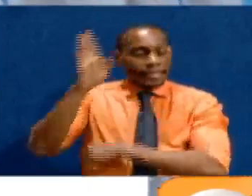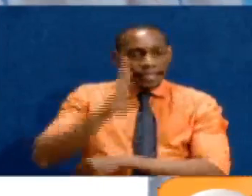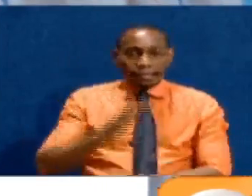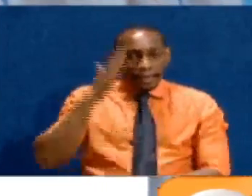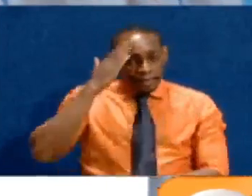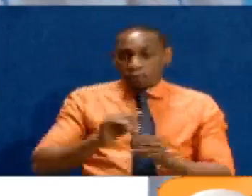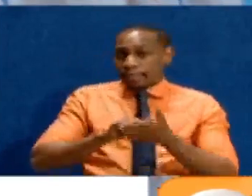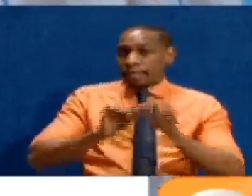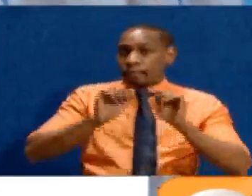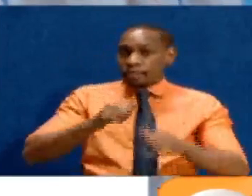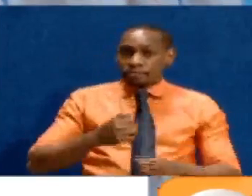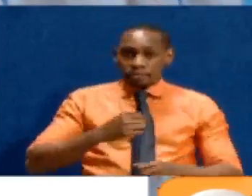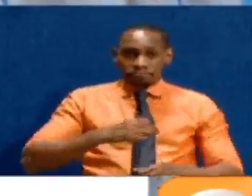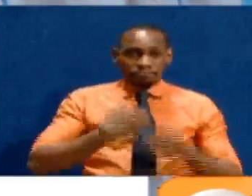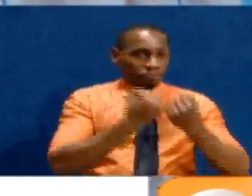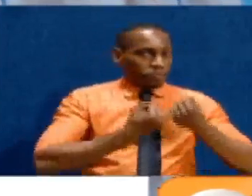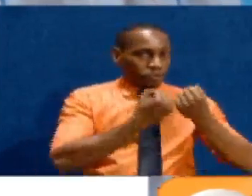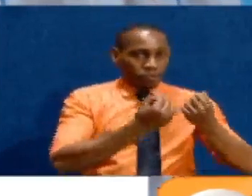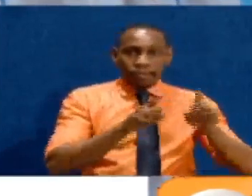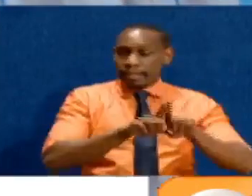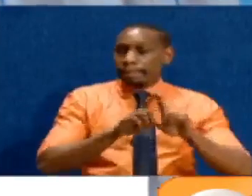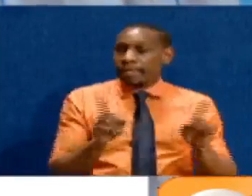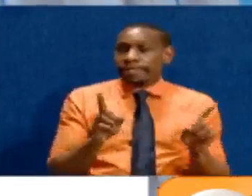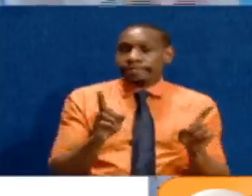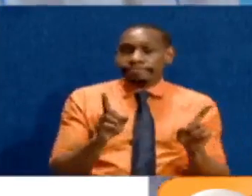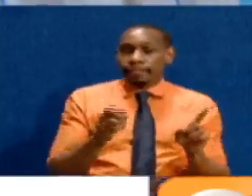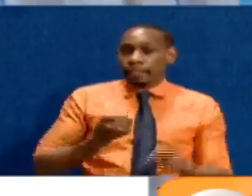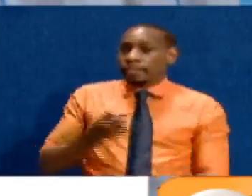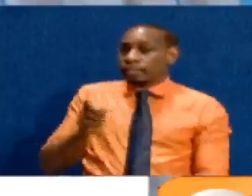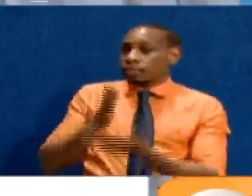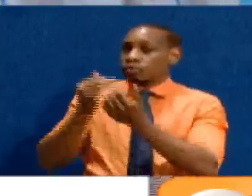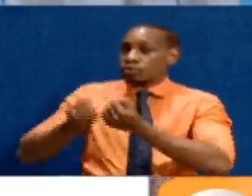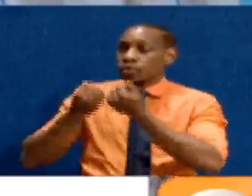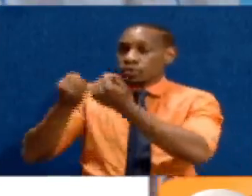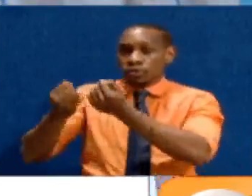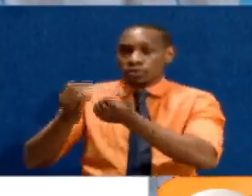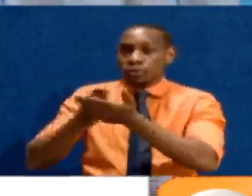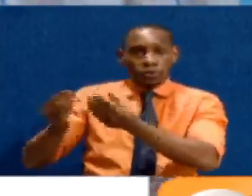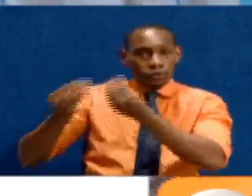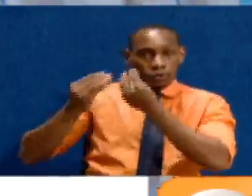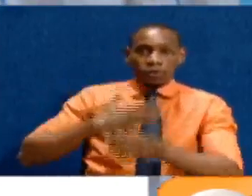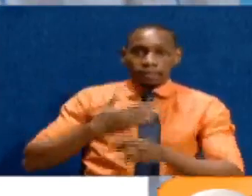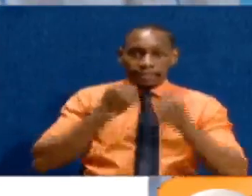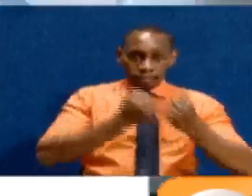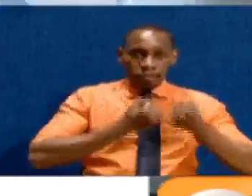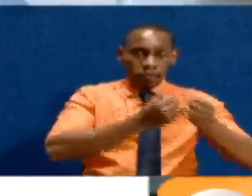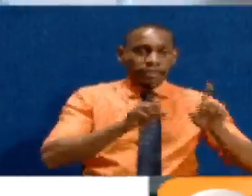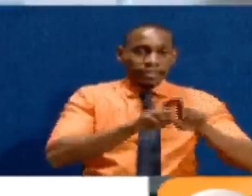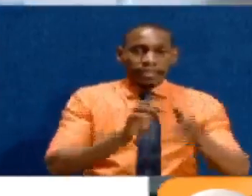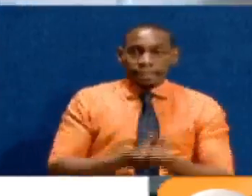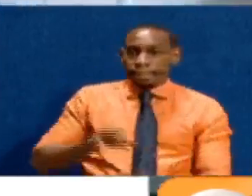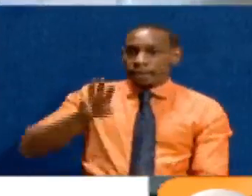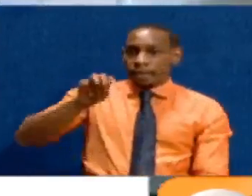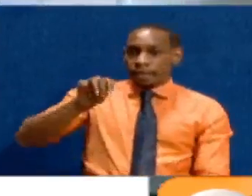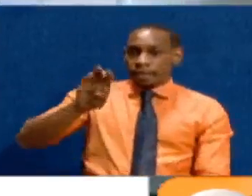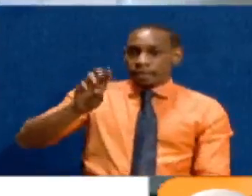I never knew I can be this strong, but she's strong, so she's taught me how to be strong. Mwende